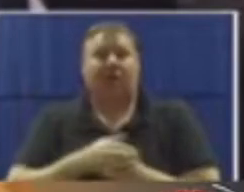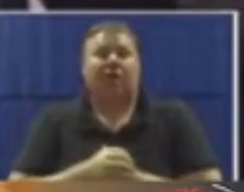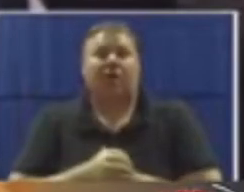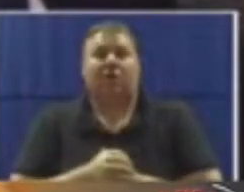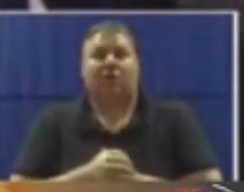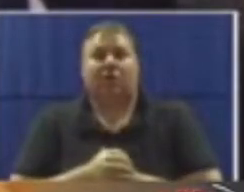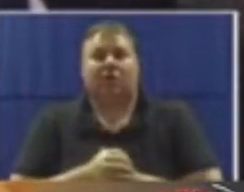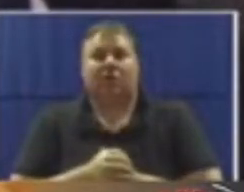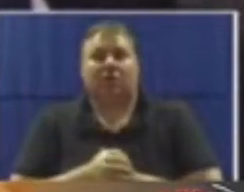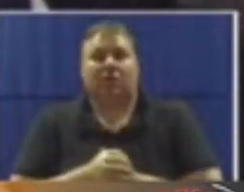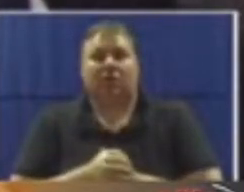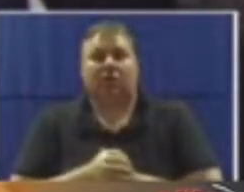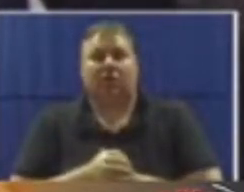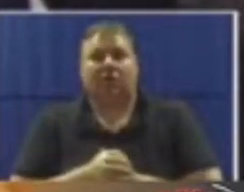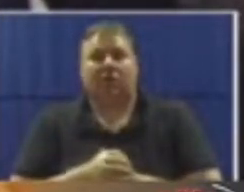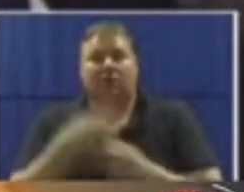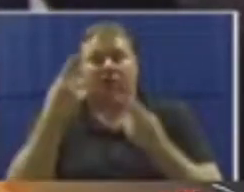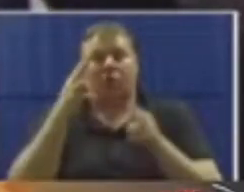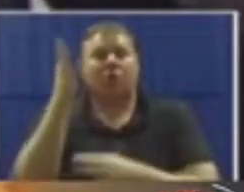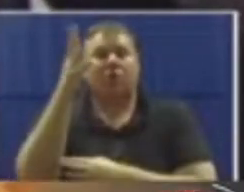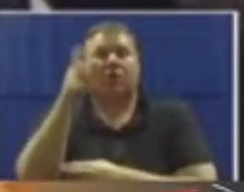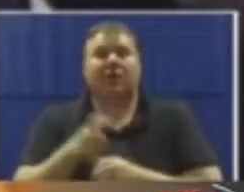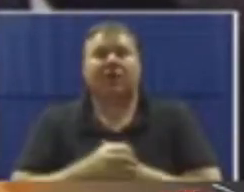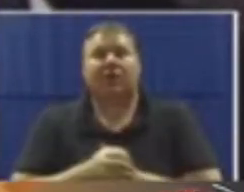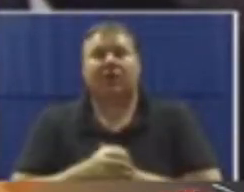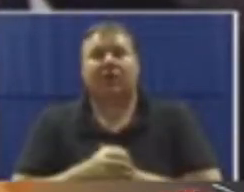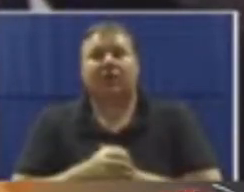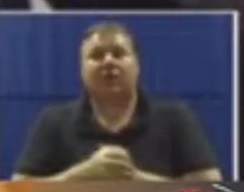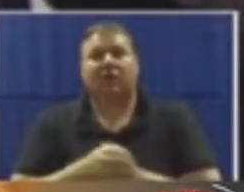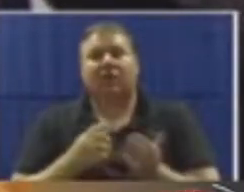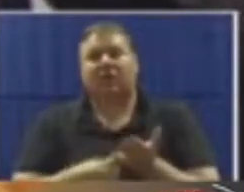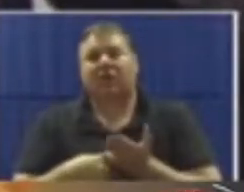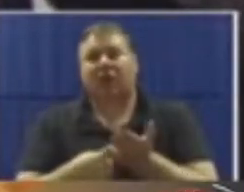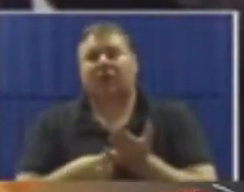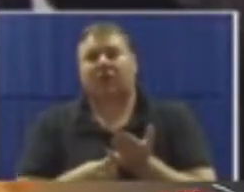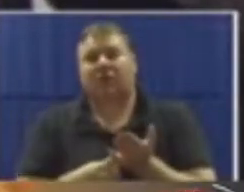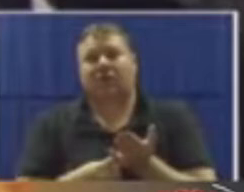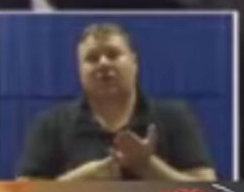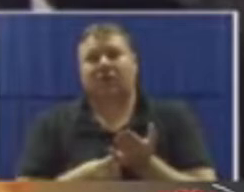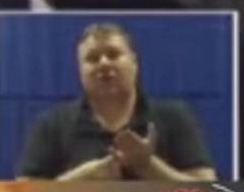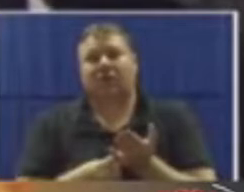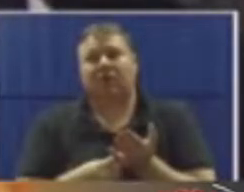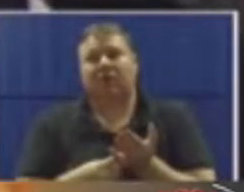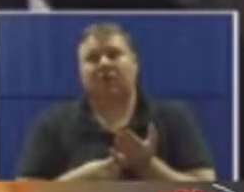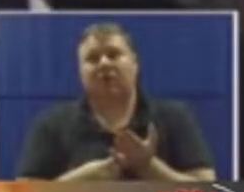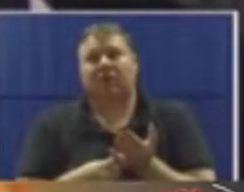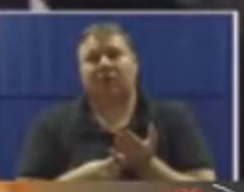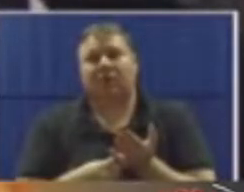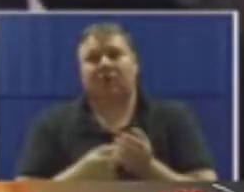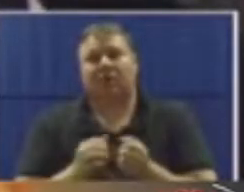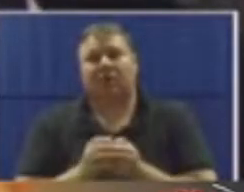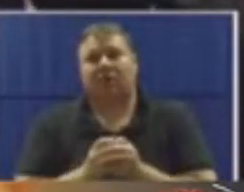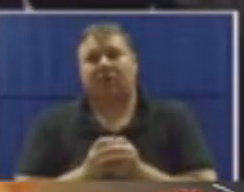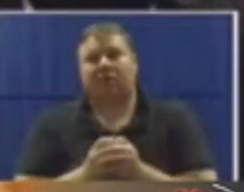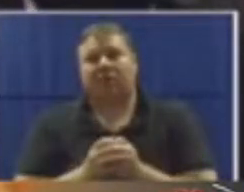capacity in here. Honourable Speaker, you referred to Parliament, and I think from my perspective, I think remarks maybe